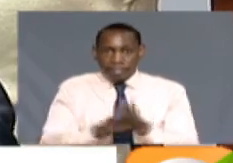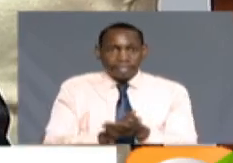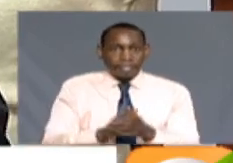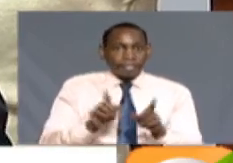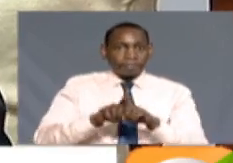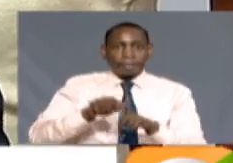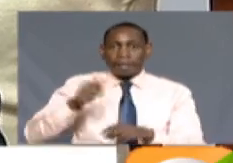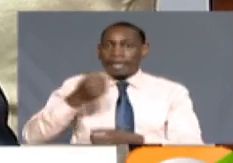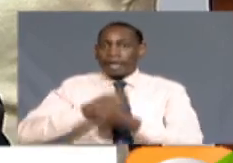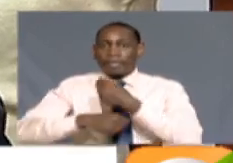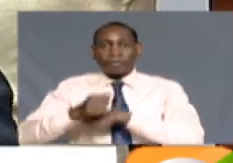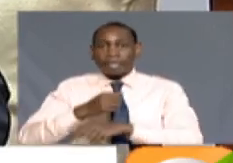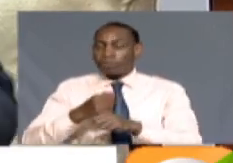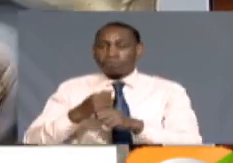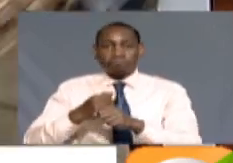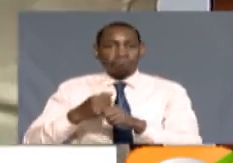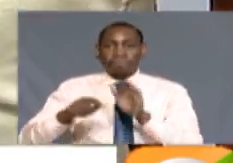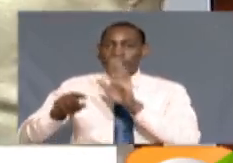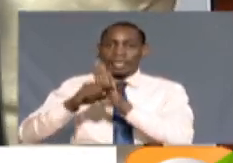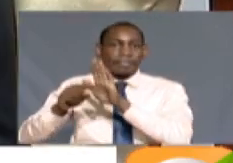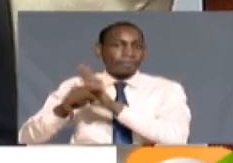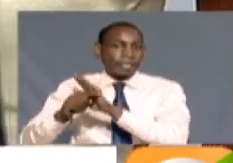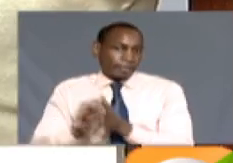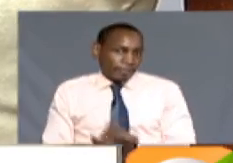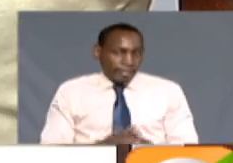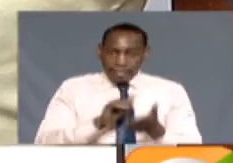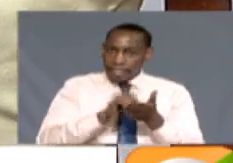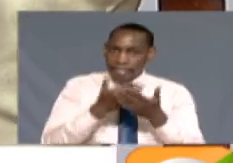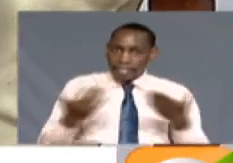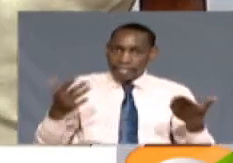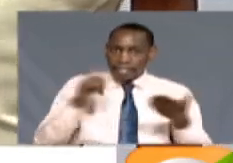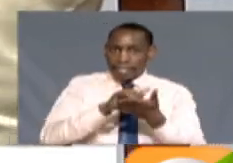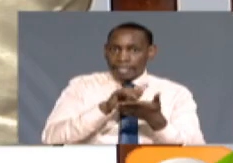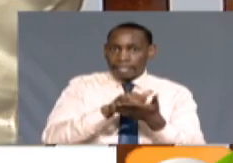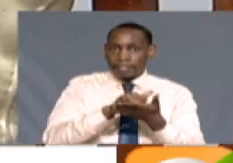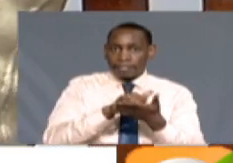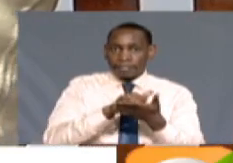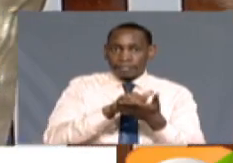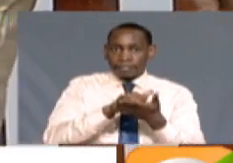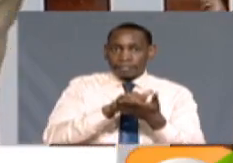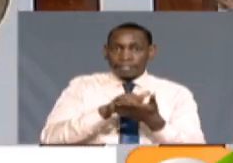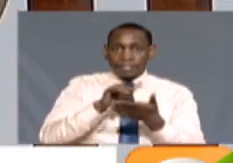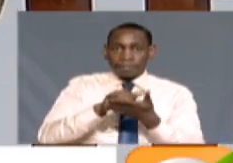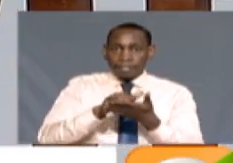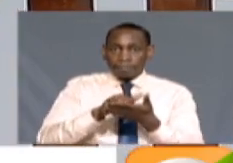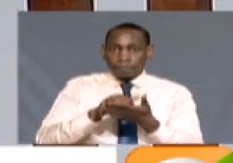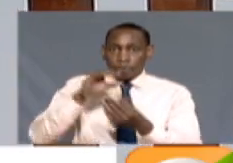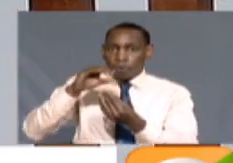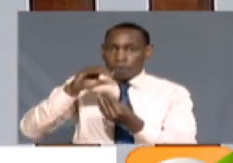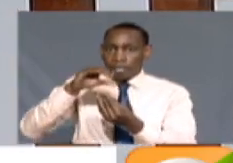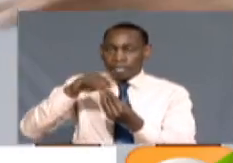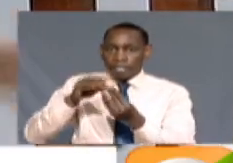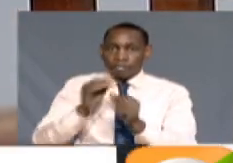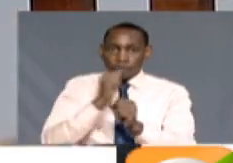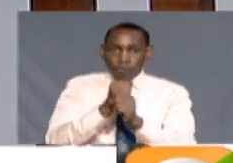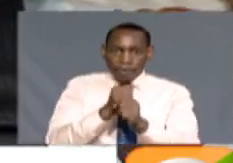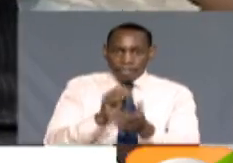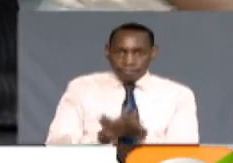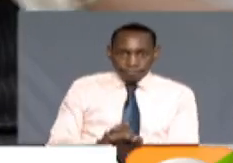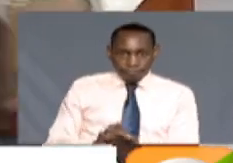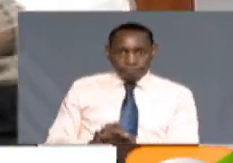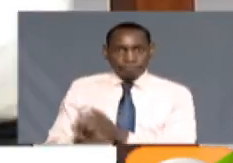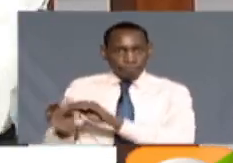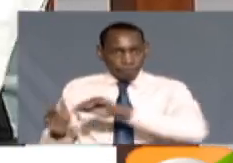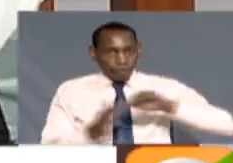funny things. Yes. And you see, those are things that negate the principles of creation of employment in our country. SG, you just mentioned